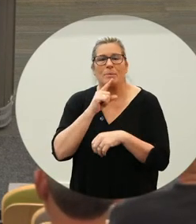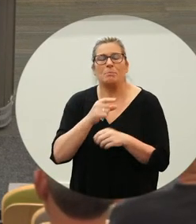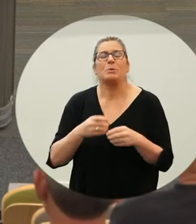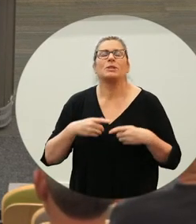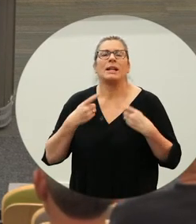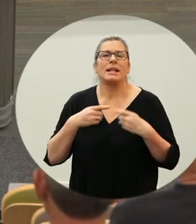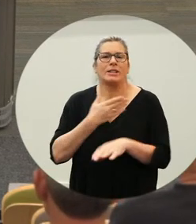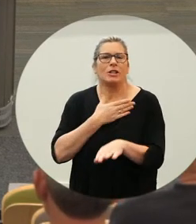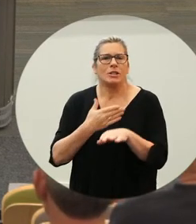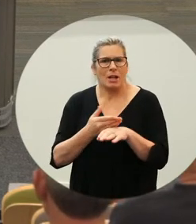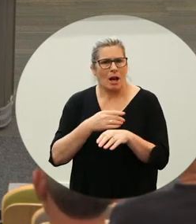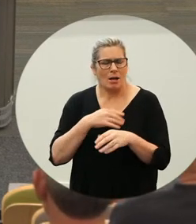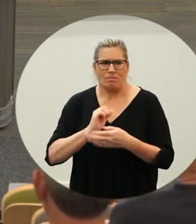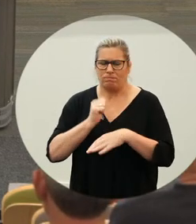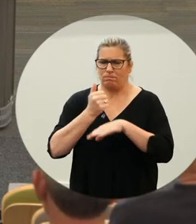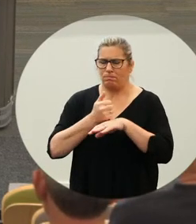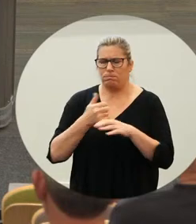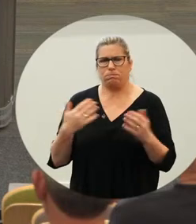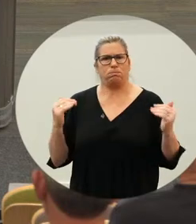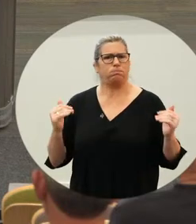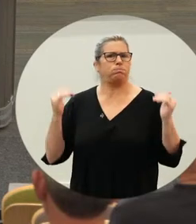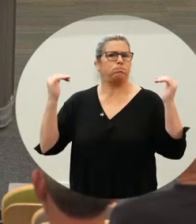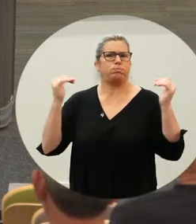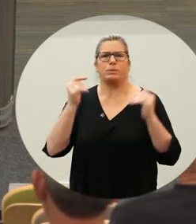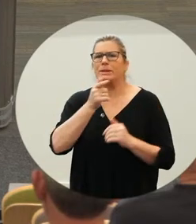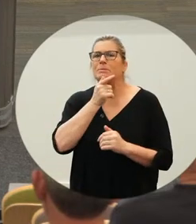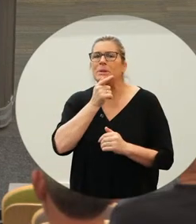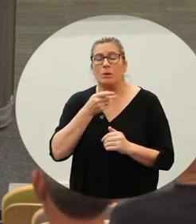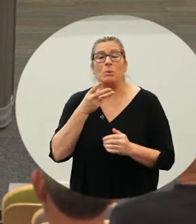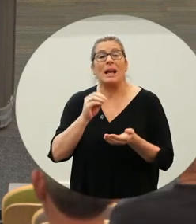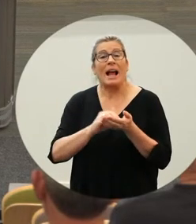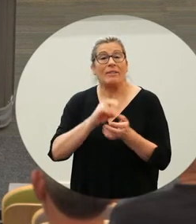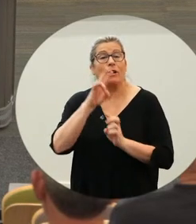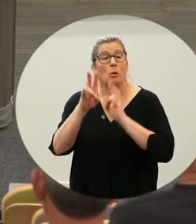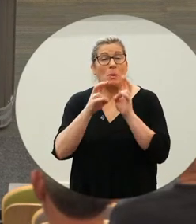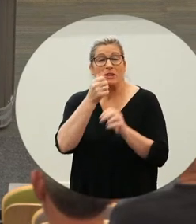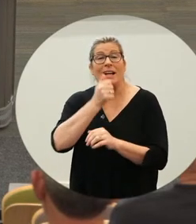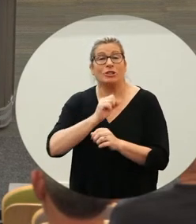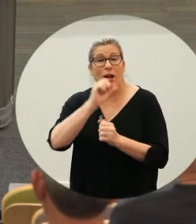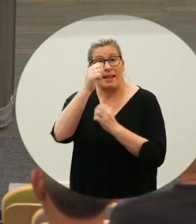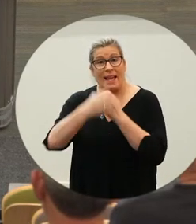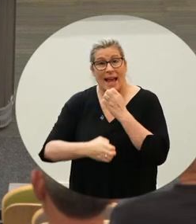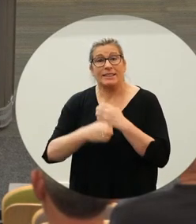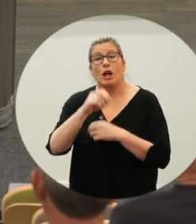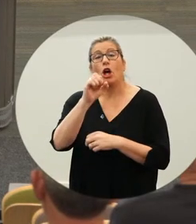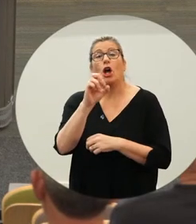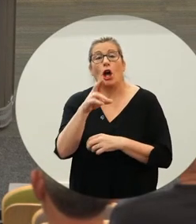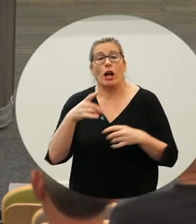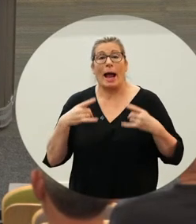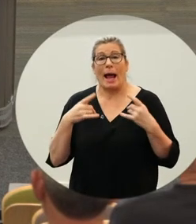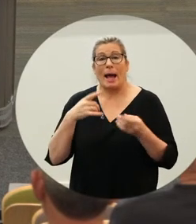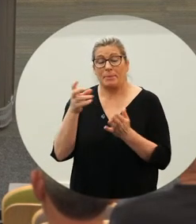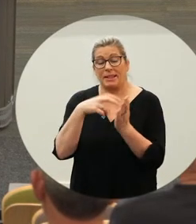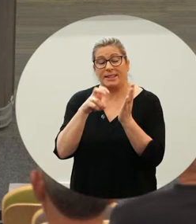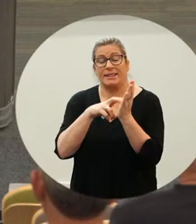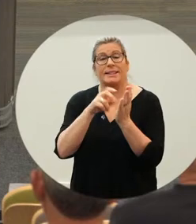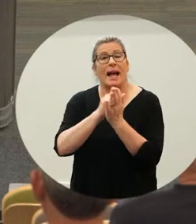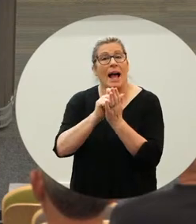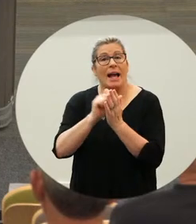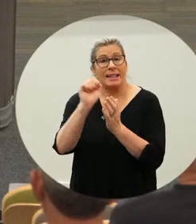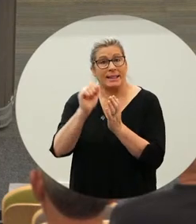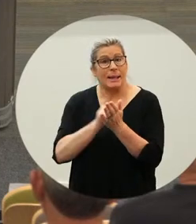with such a distinguished speaker. Just to say, there will be time for questions at the end, and Conor will be happy to sign copies of his